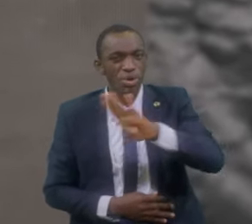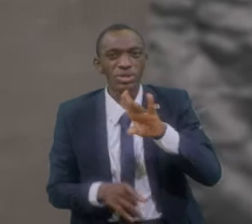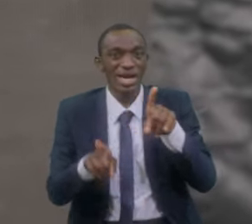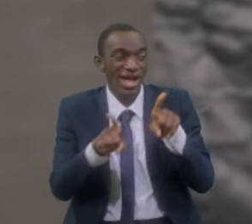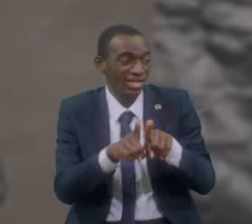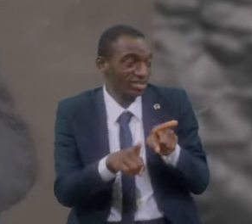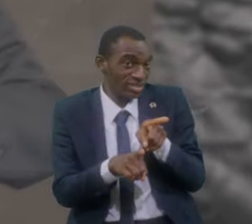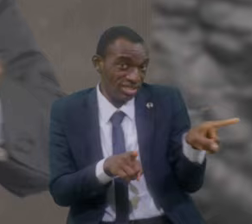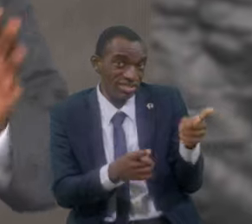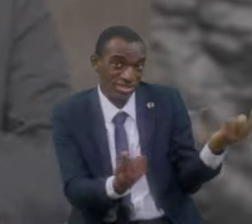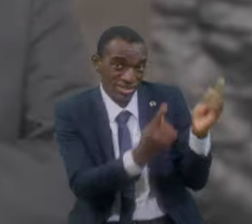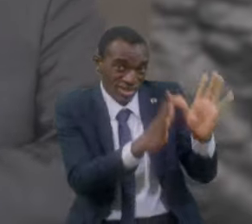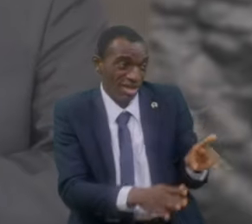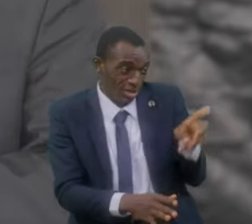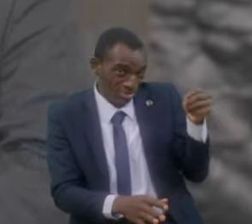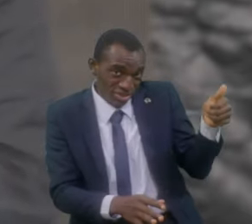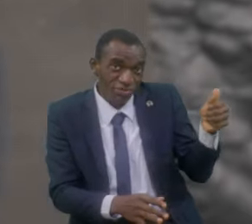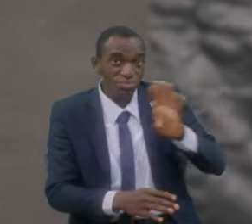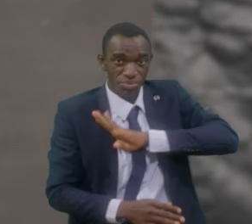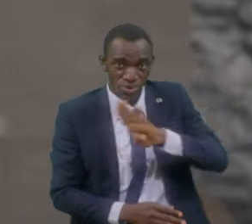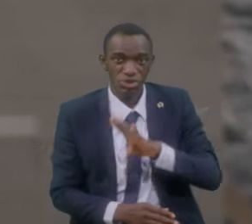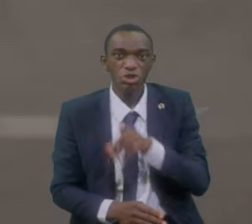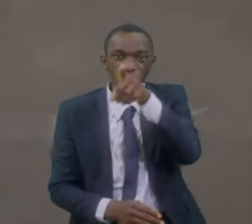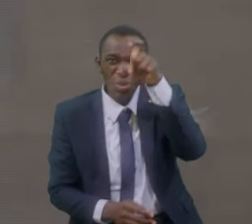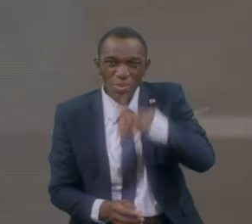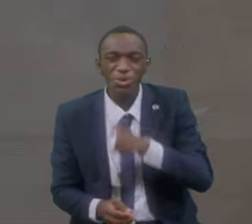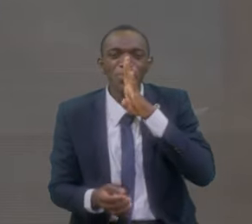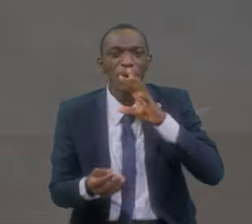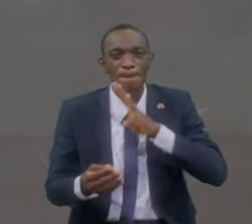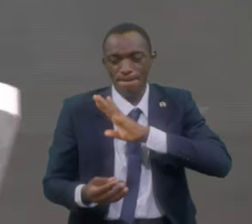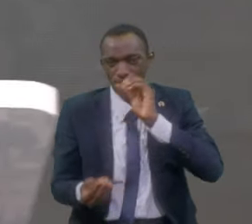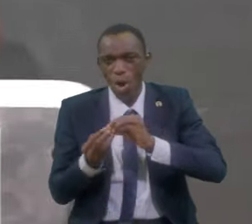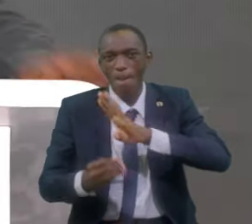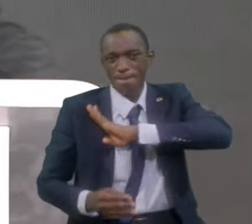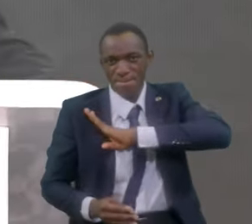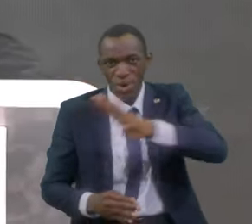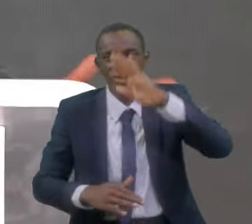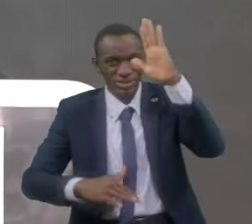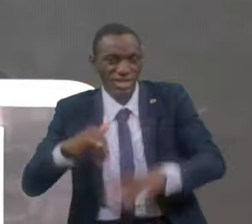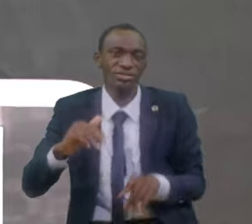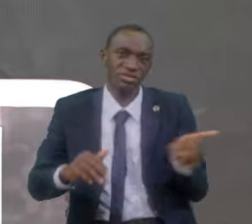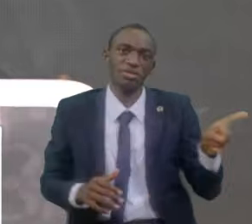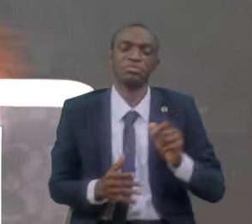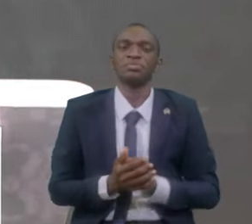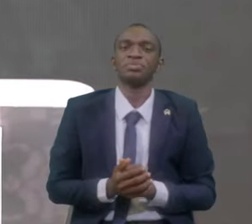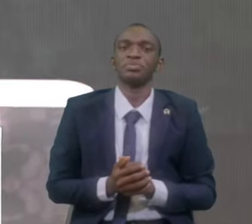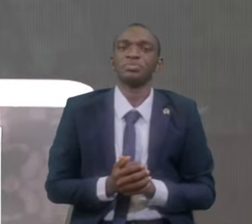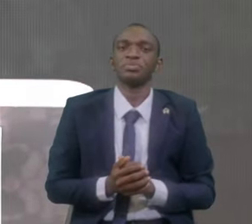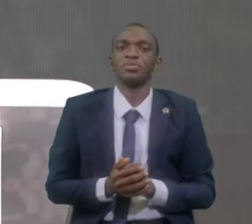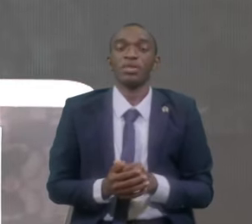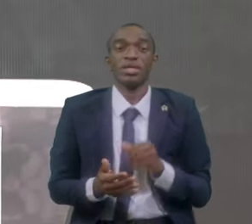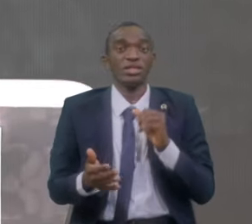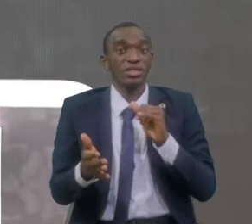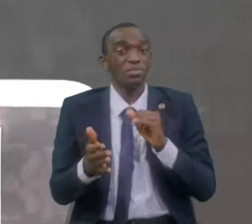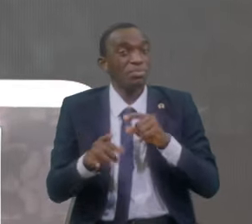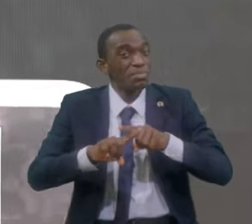fact, you need to be bolder, more bold than who they are. And it takes